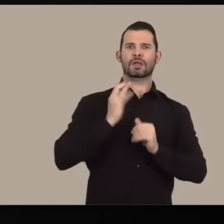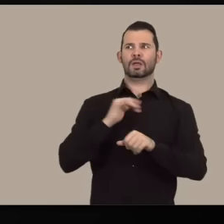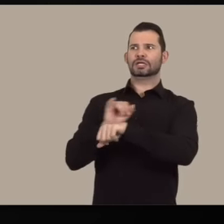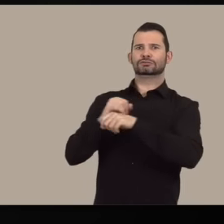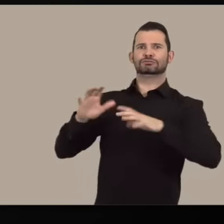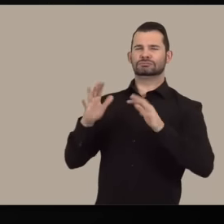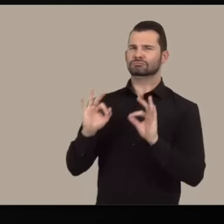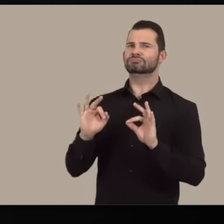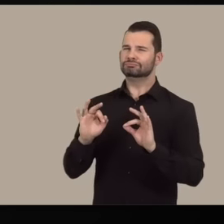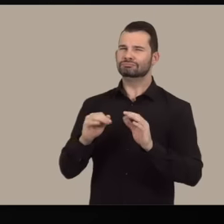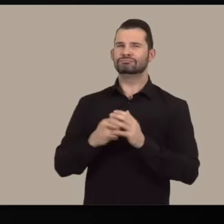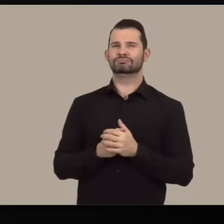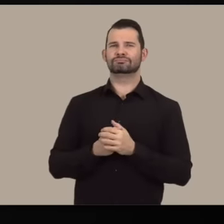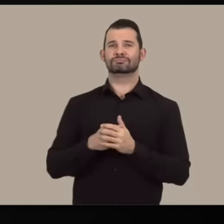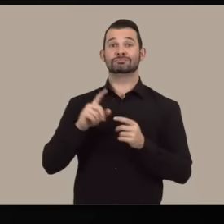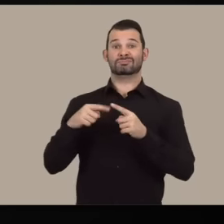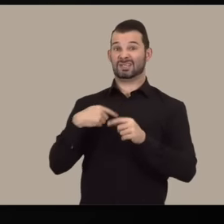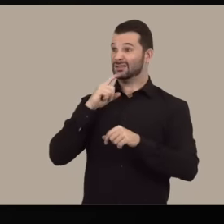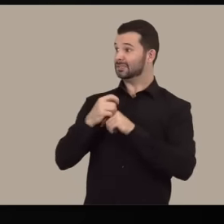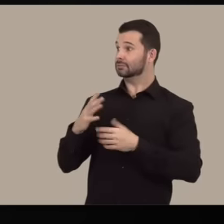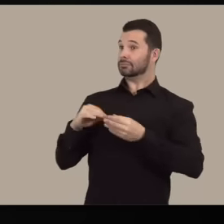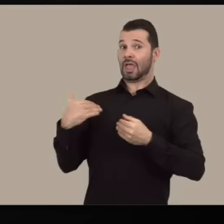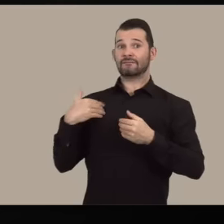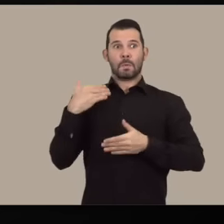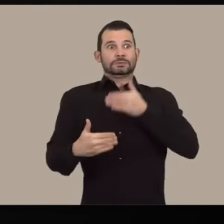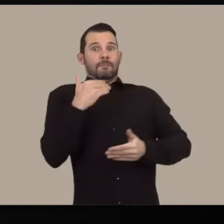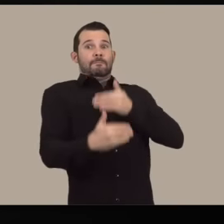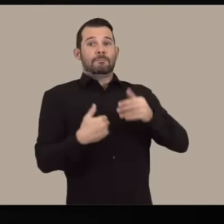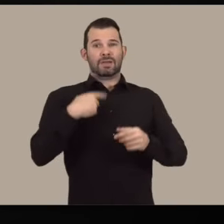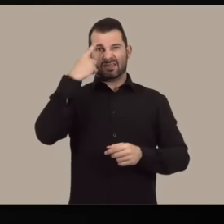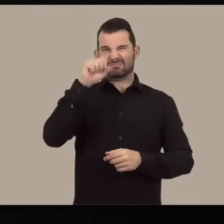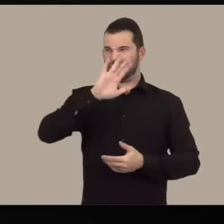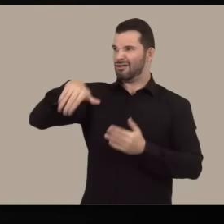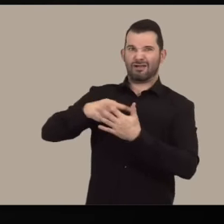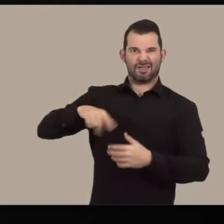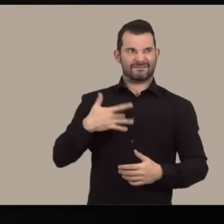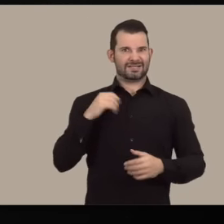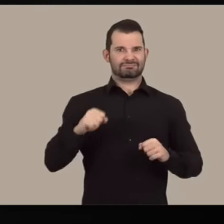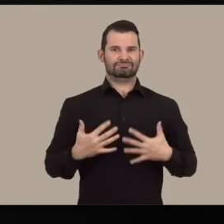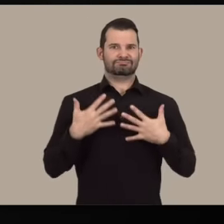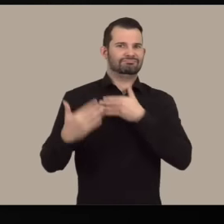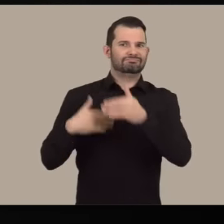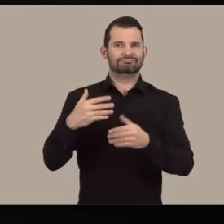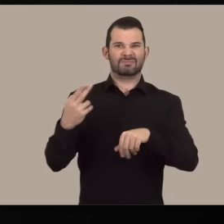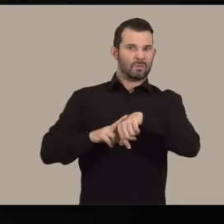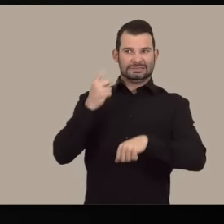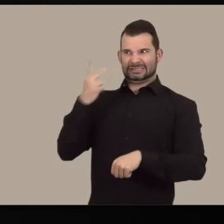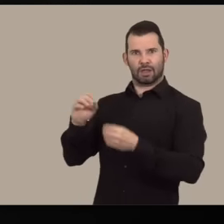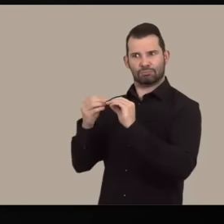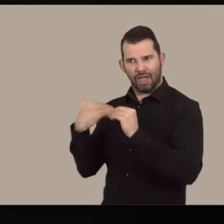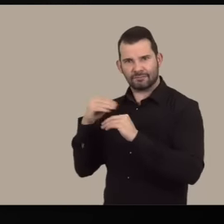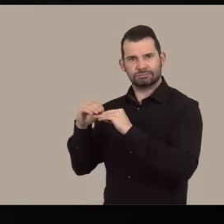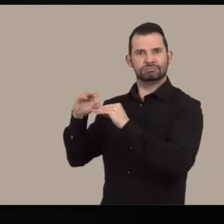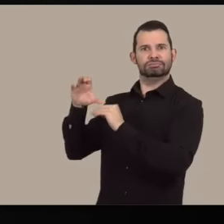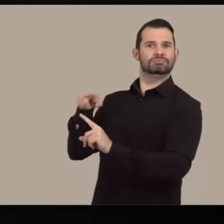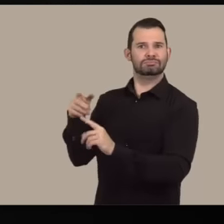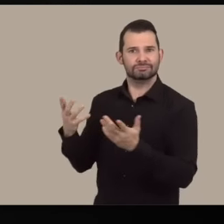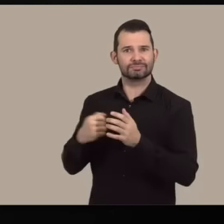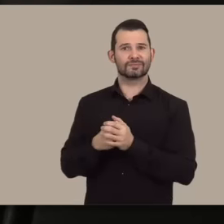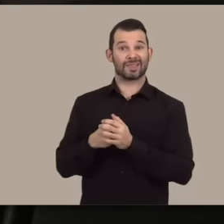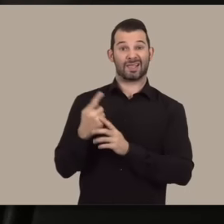stability in our industry. When I say there's momentum, I think we can all feel it. And of course, we see it in the